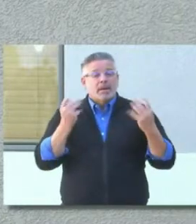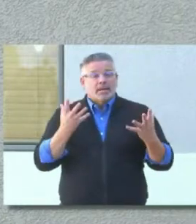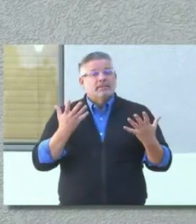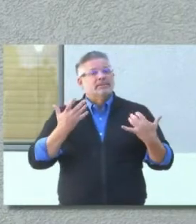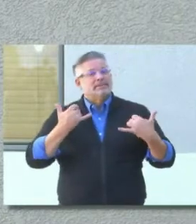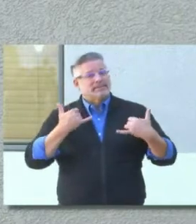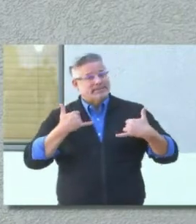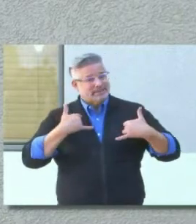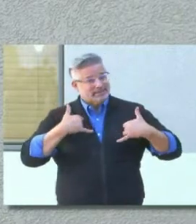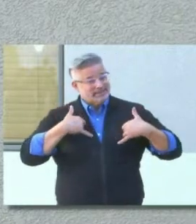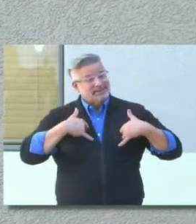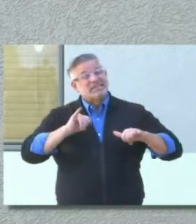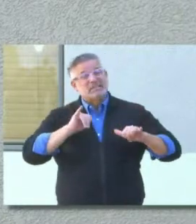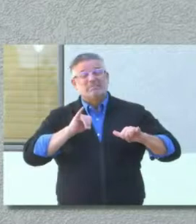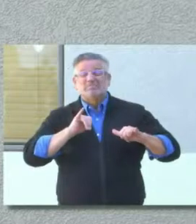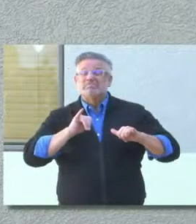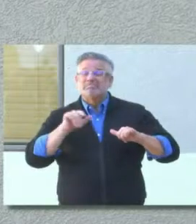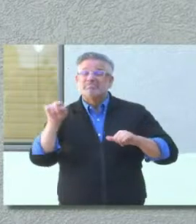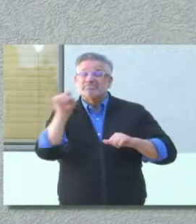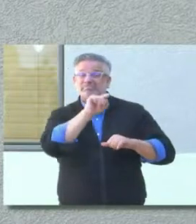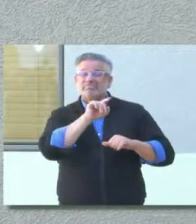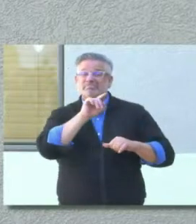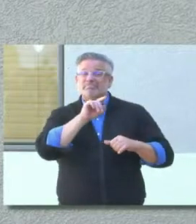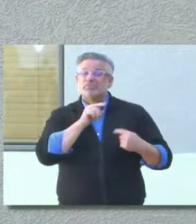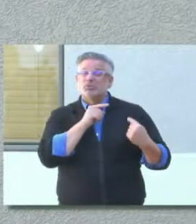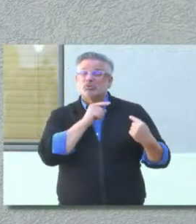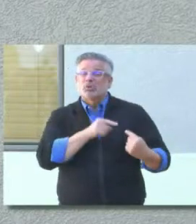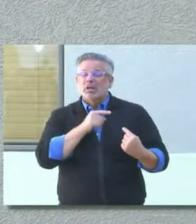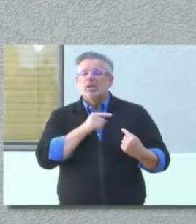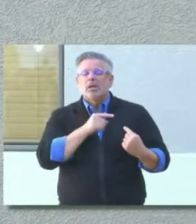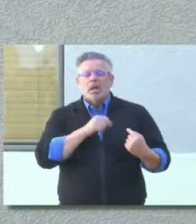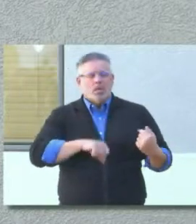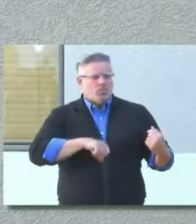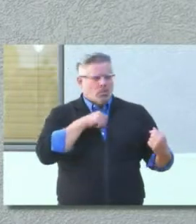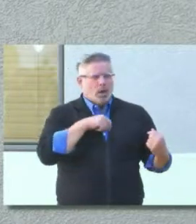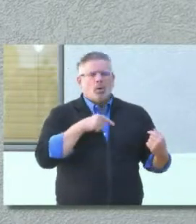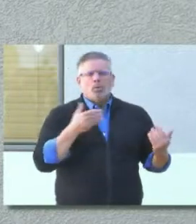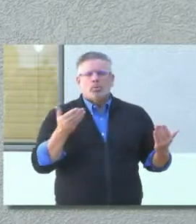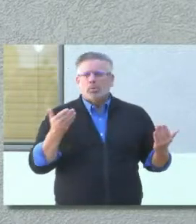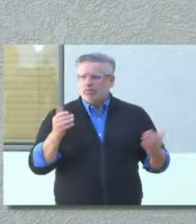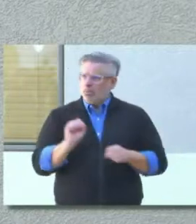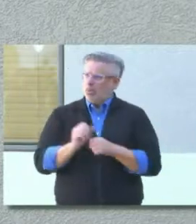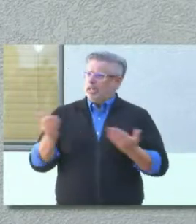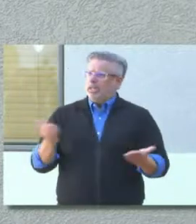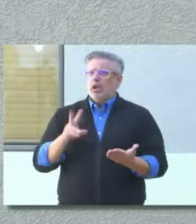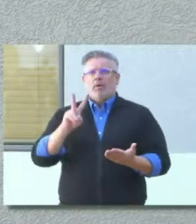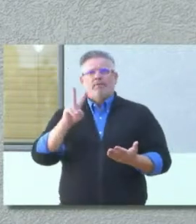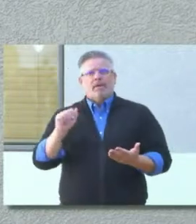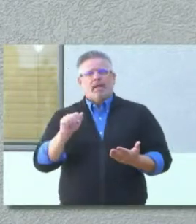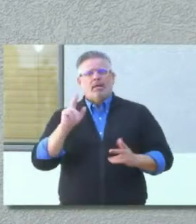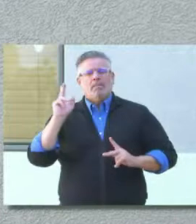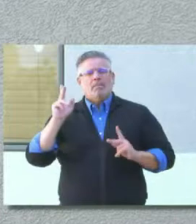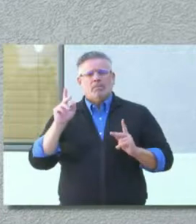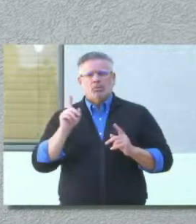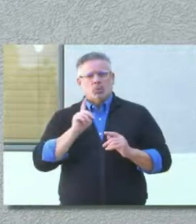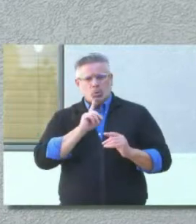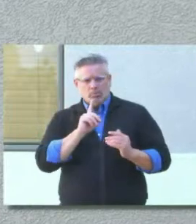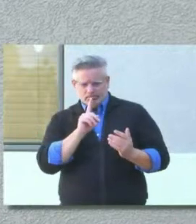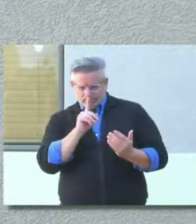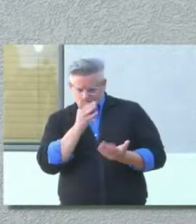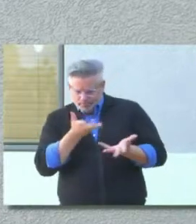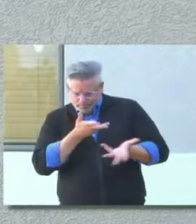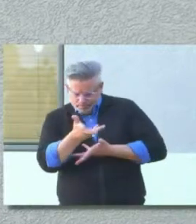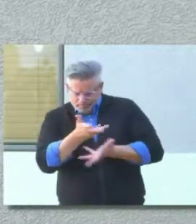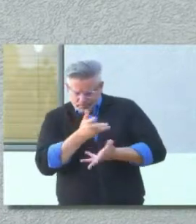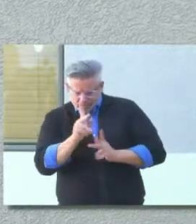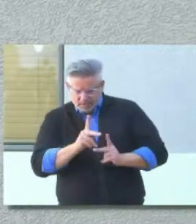are still struggling. And that's why I'm very proud of the work VA here has done to meet people where they are, to bring